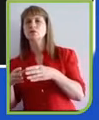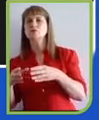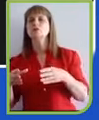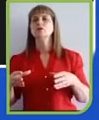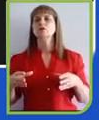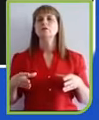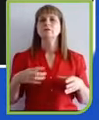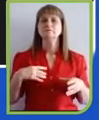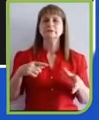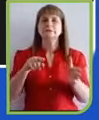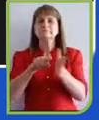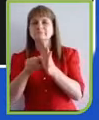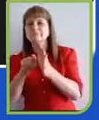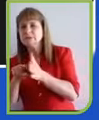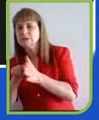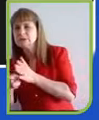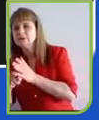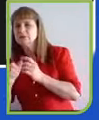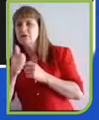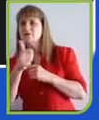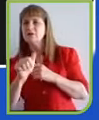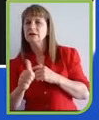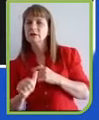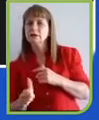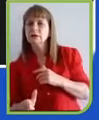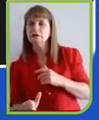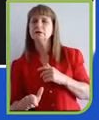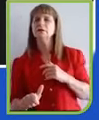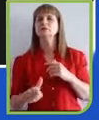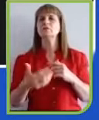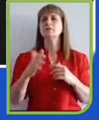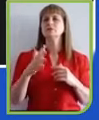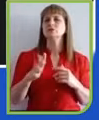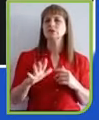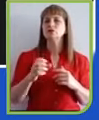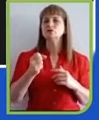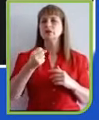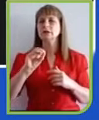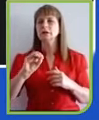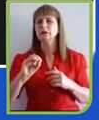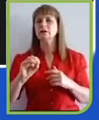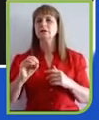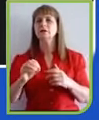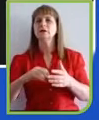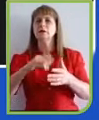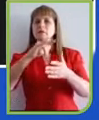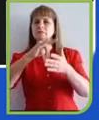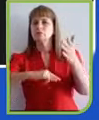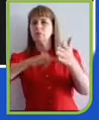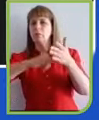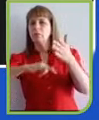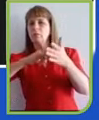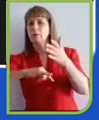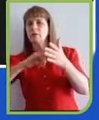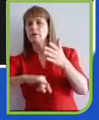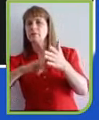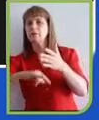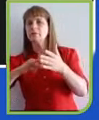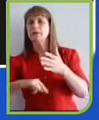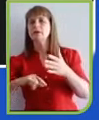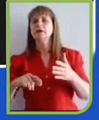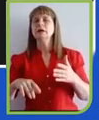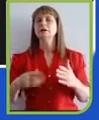analyze and read with profundity more of 80 documents produced by schools of business, consultories,